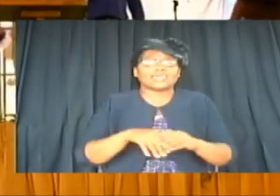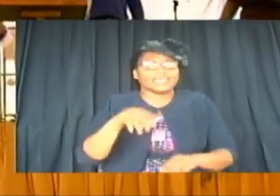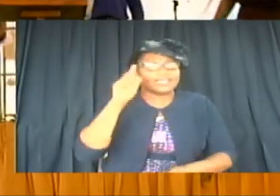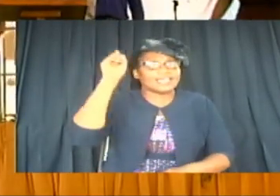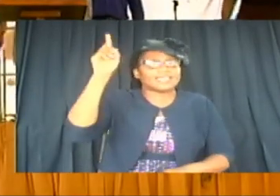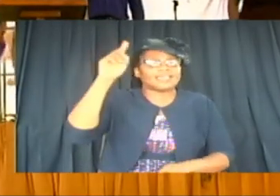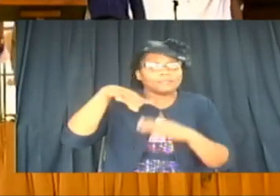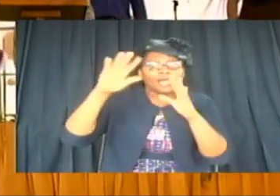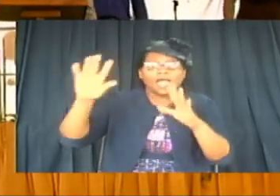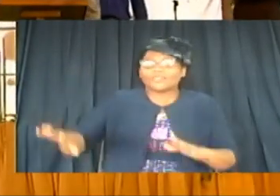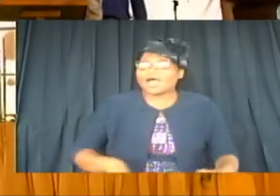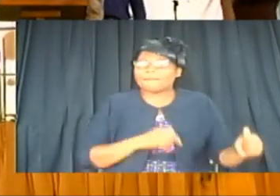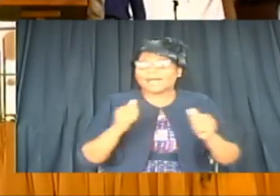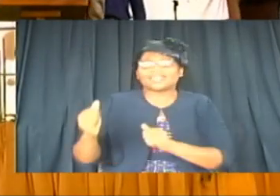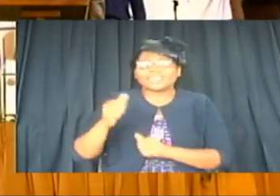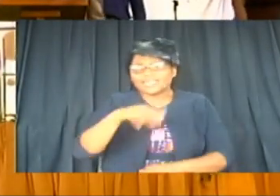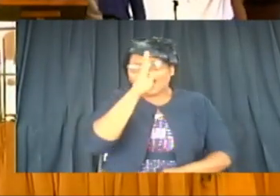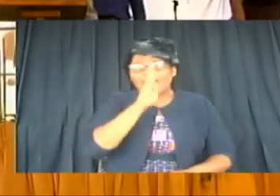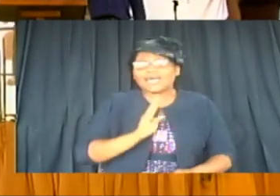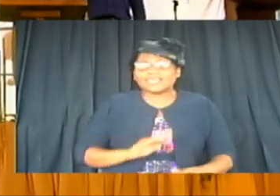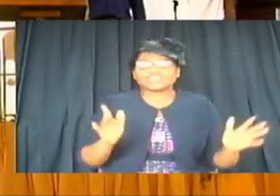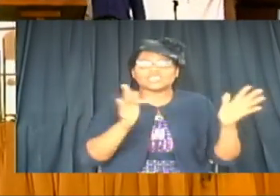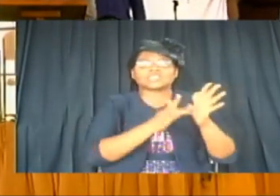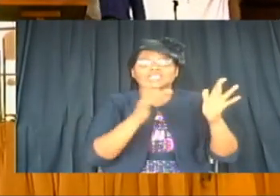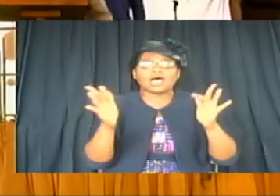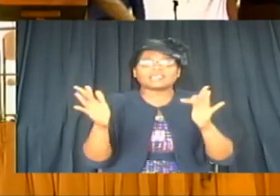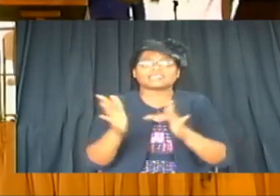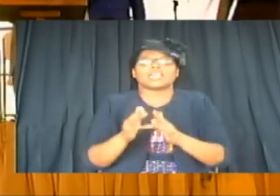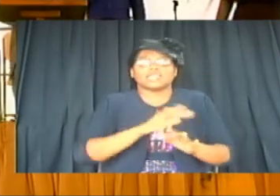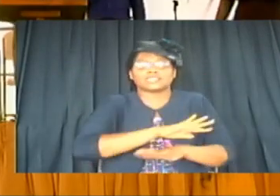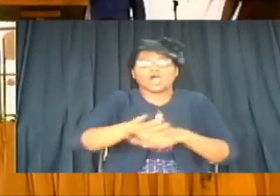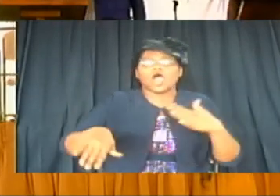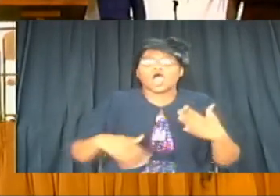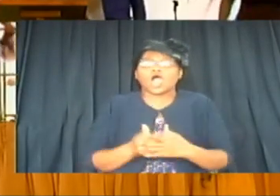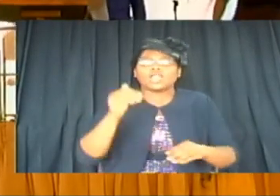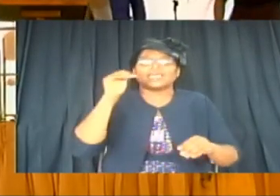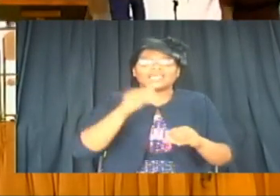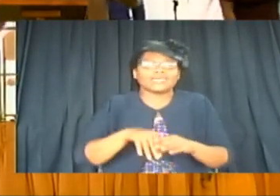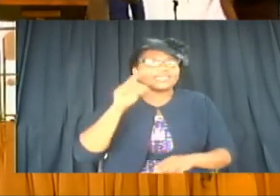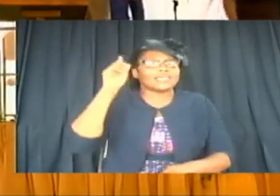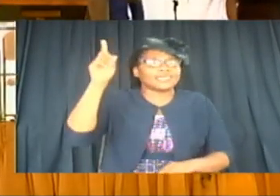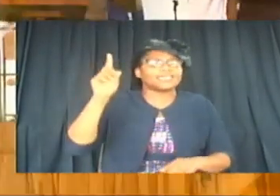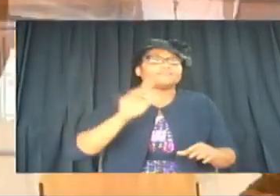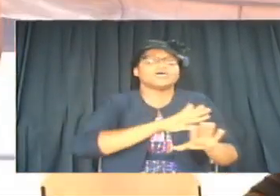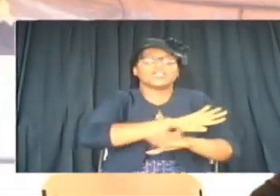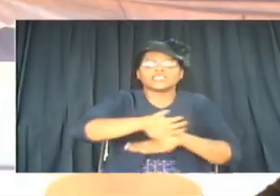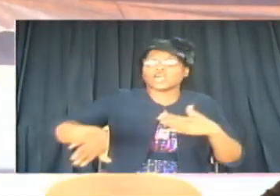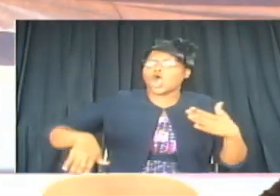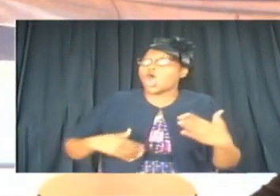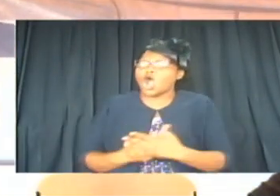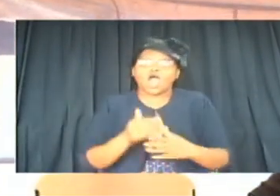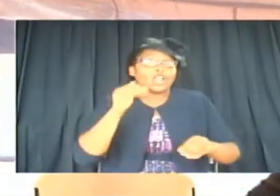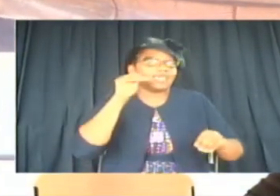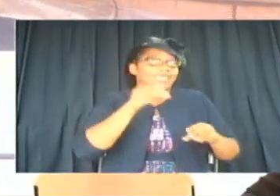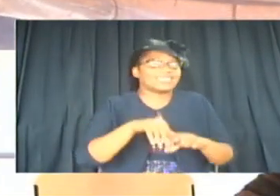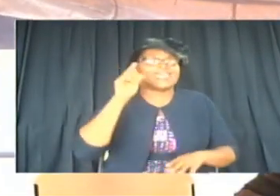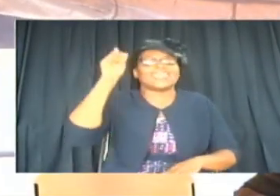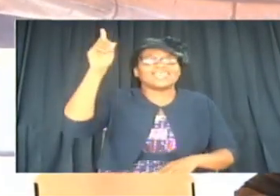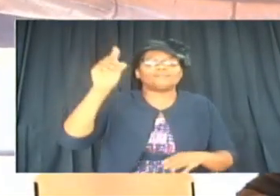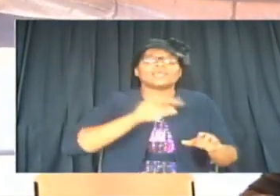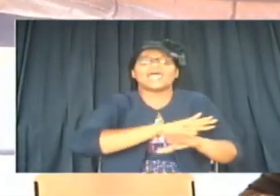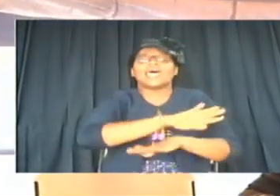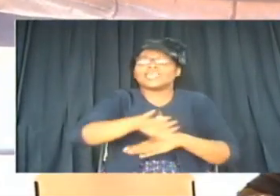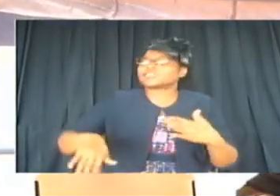all in Him. The mighty God is Jesus. One more time. It's all in Him. Yes, it's all in